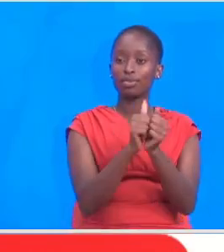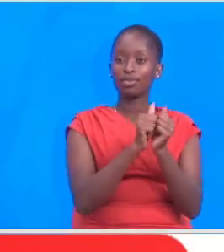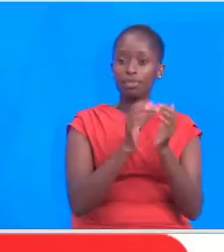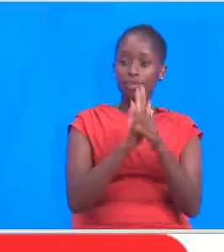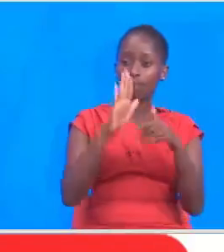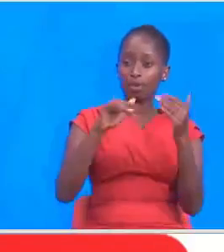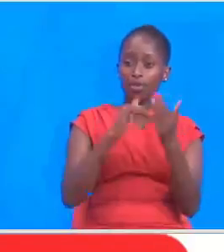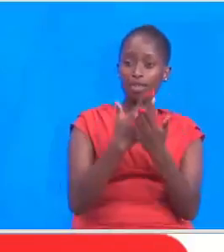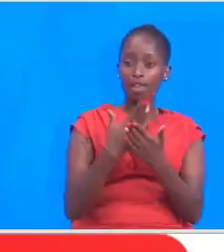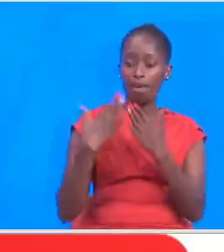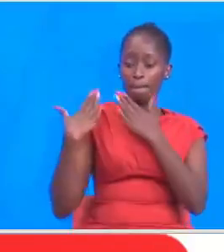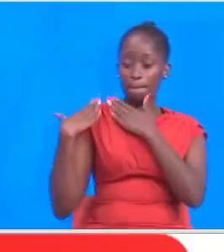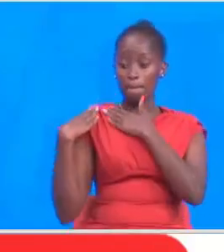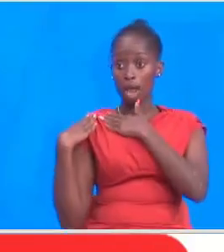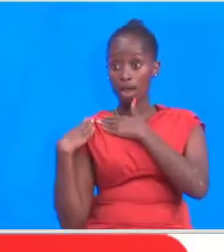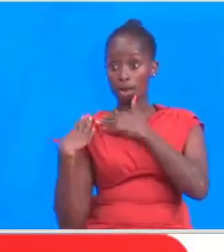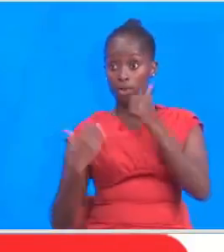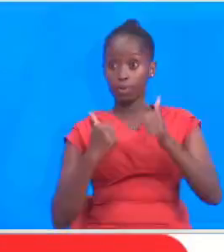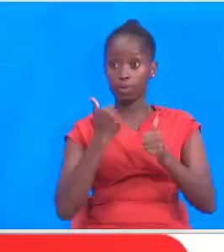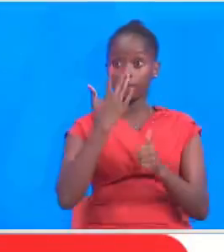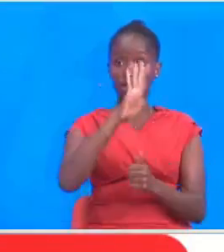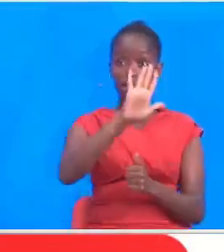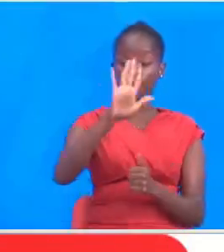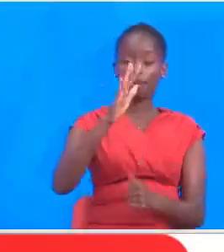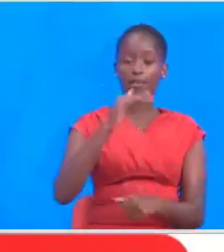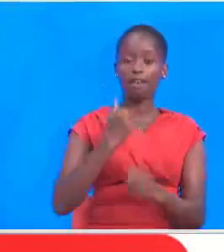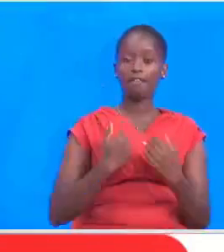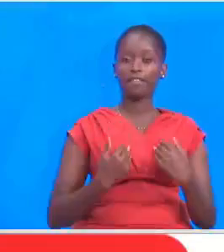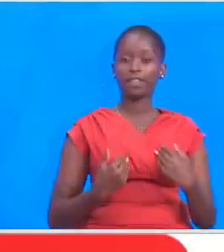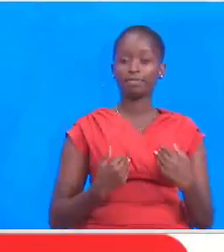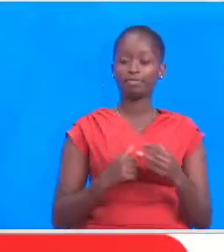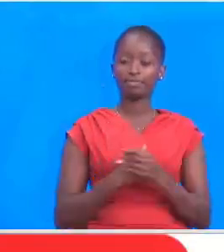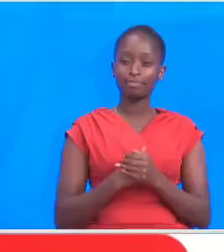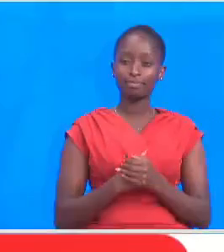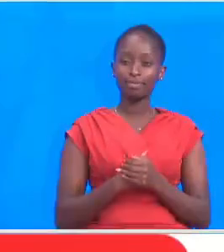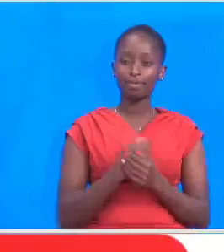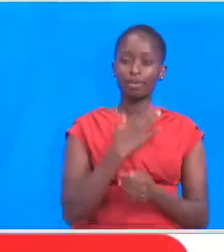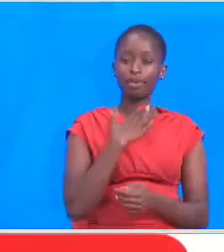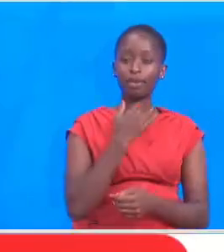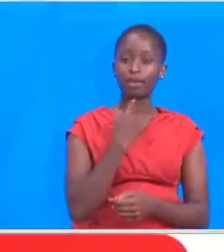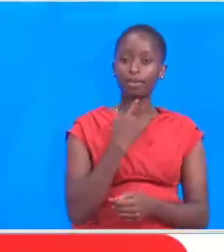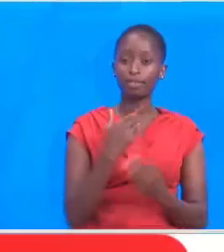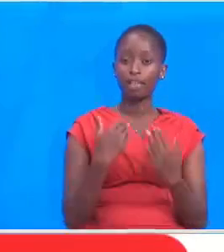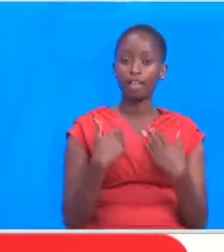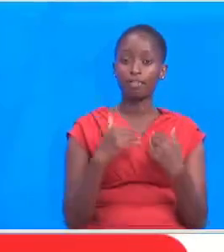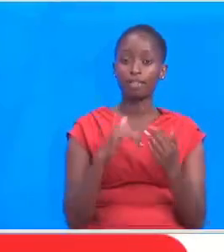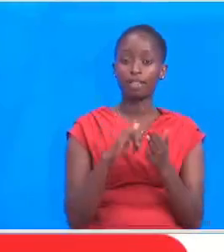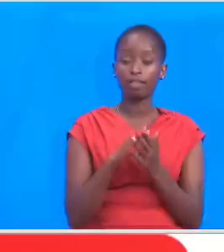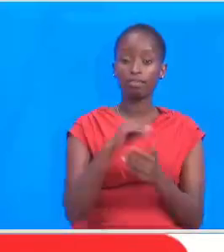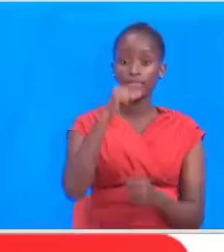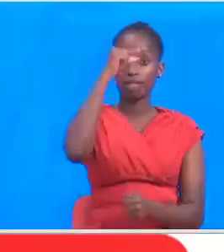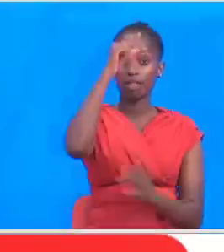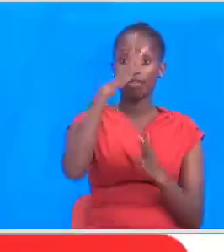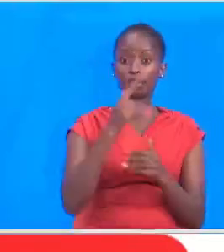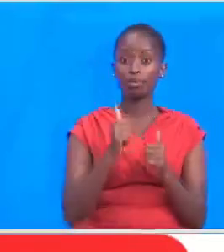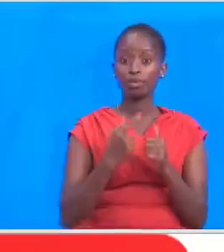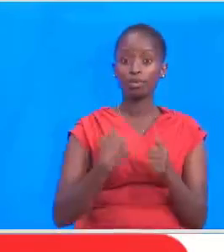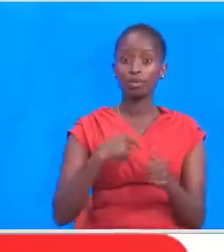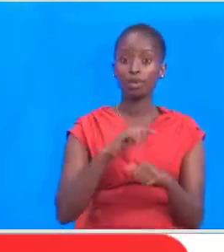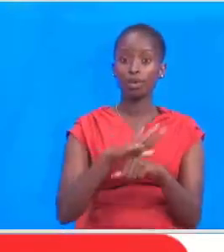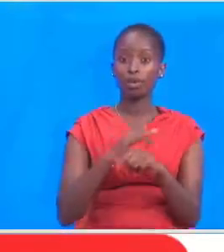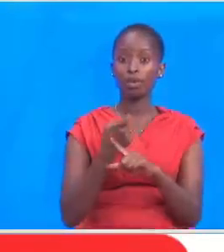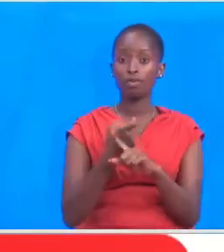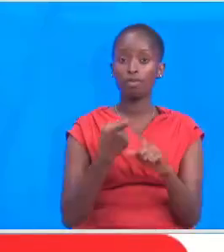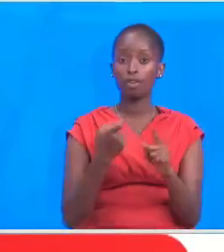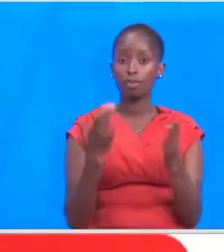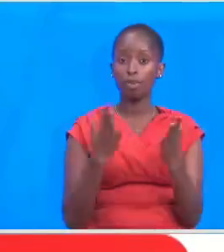legislative mandate. And I want to say it's unfortunate that Governor Kawira, my colleague governor from Meru, is going through what